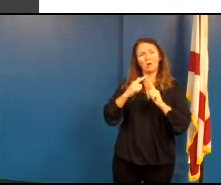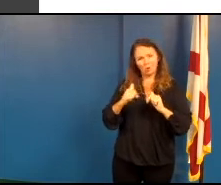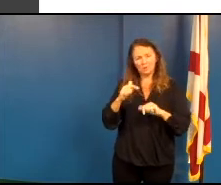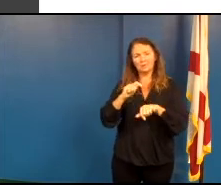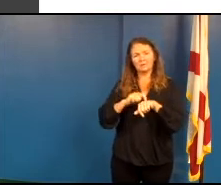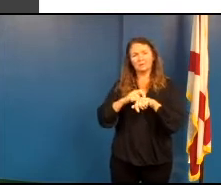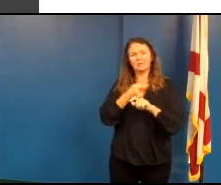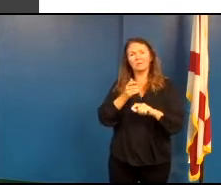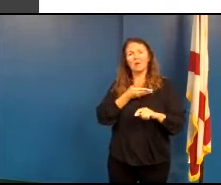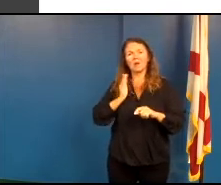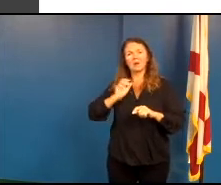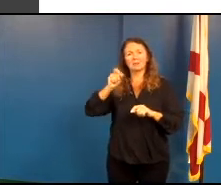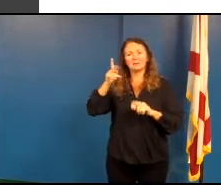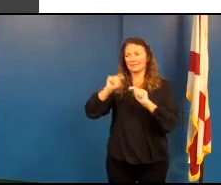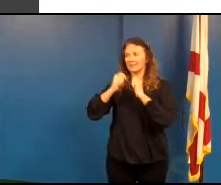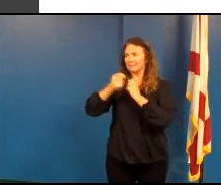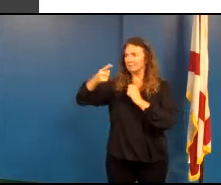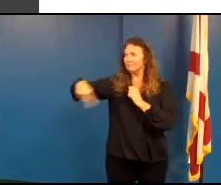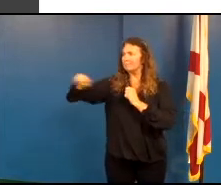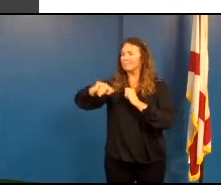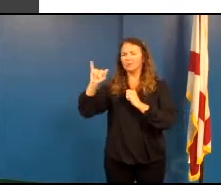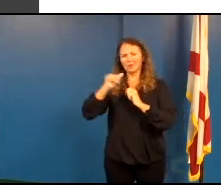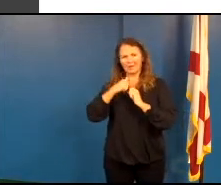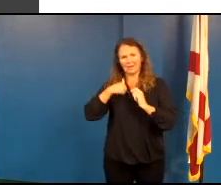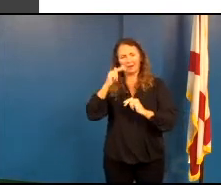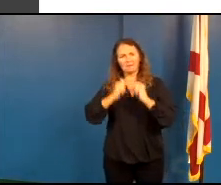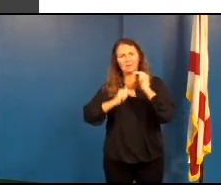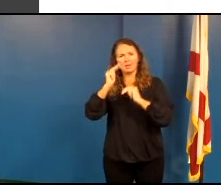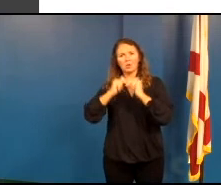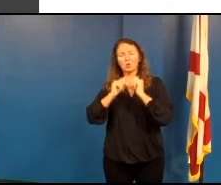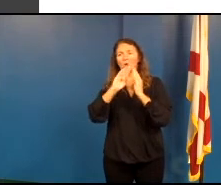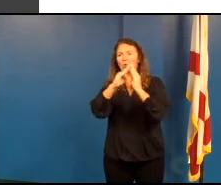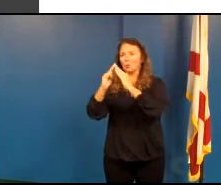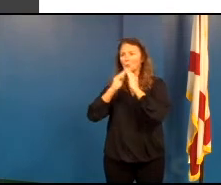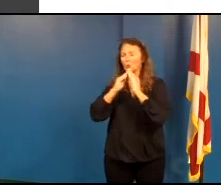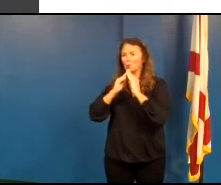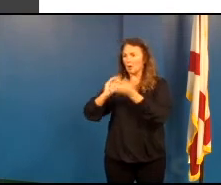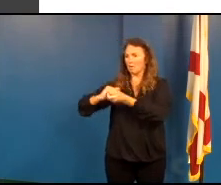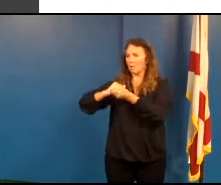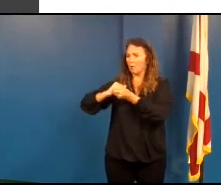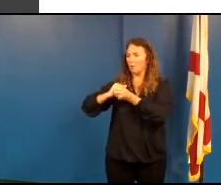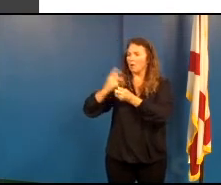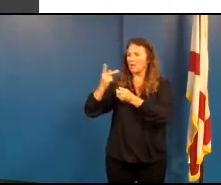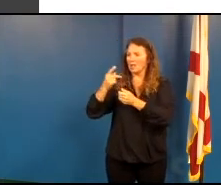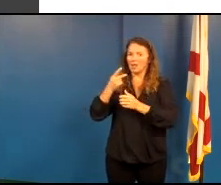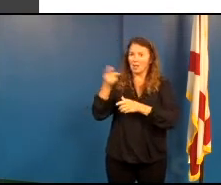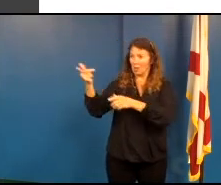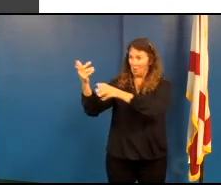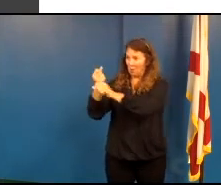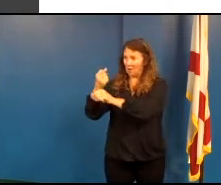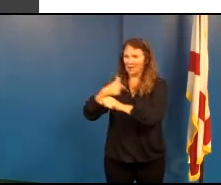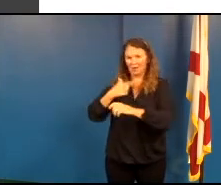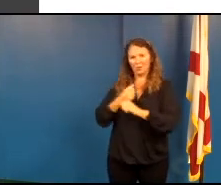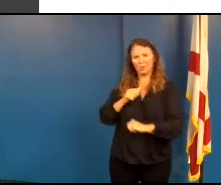the SPC team, is how could we build those community partnerships that are a win-win for